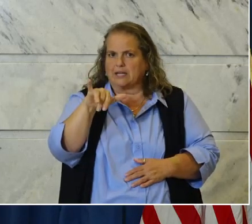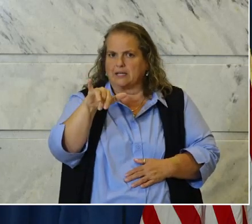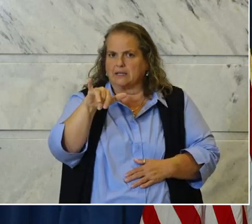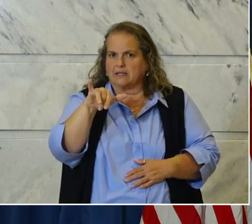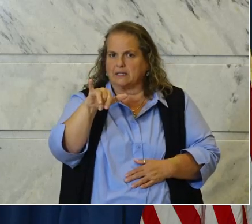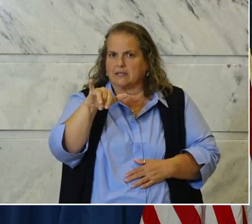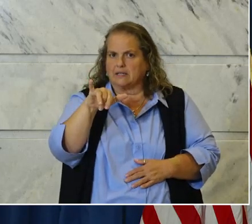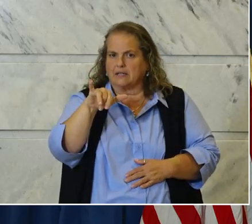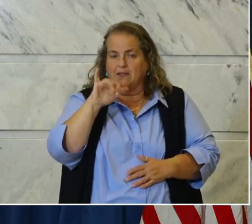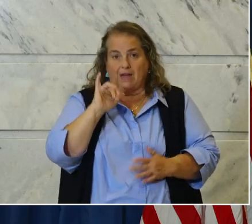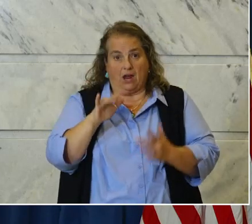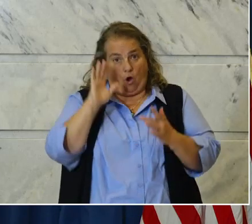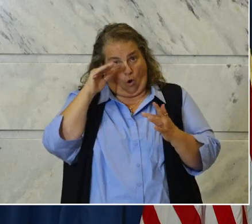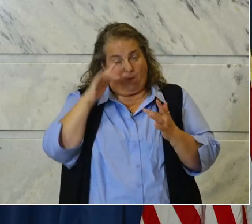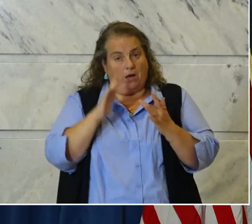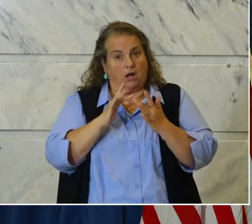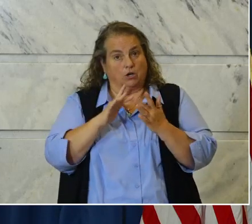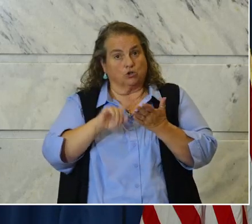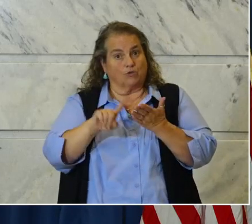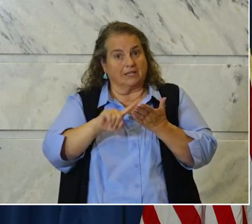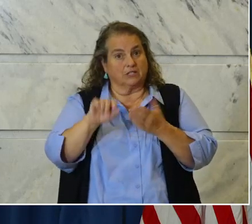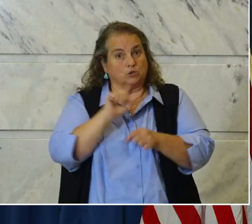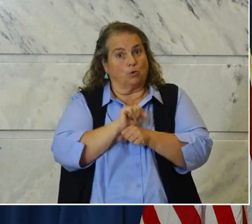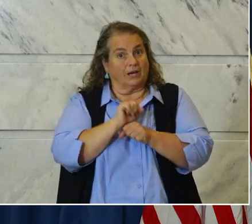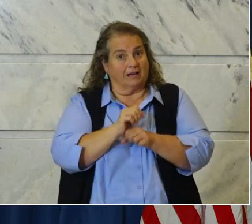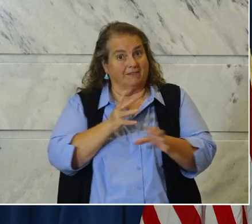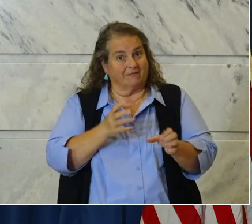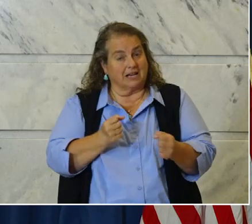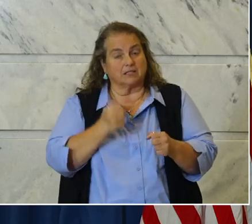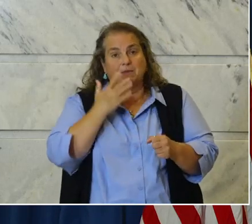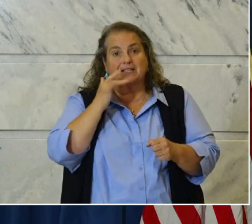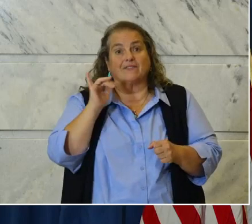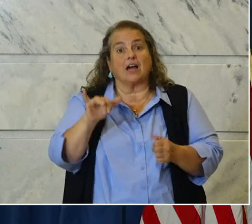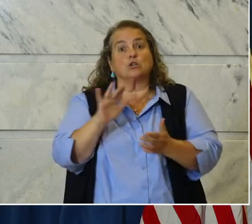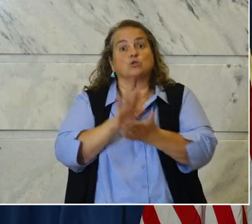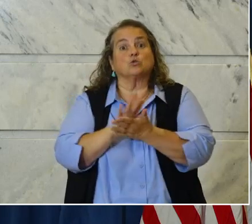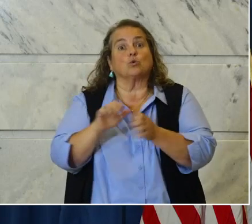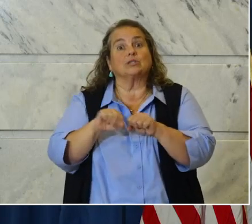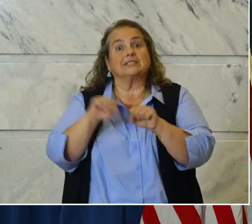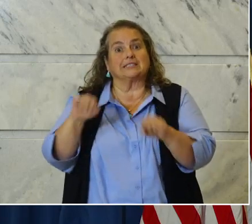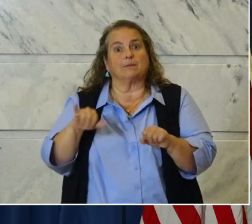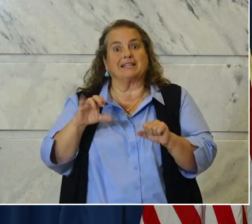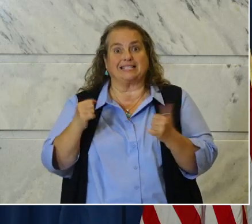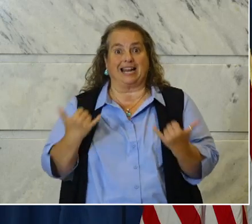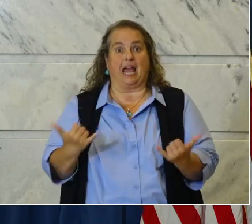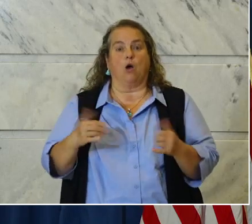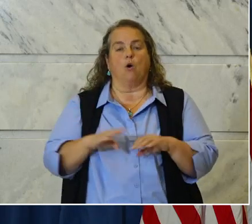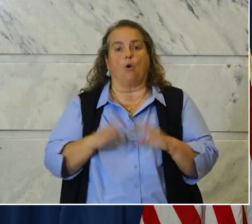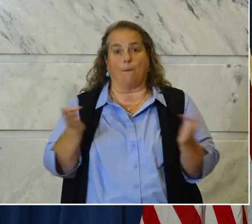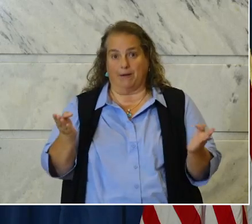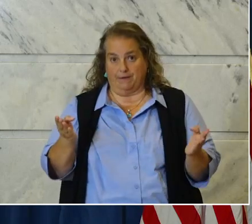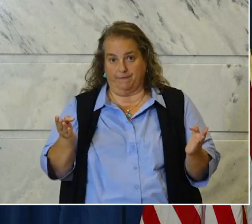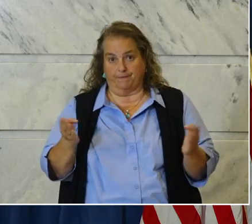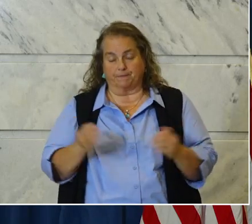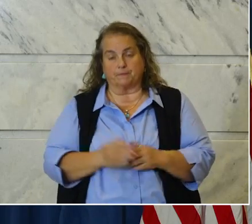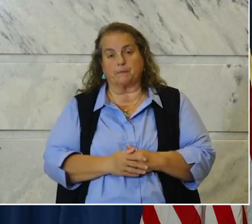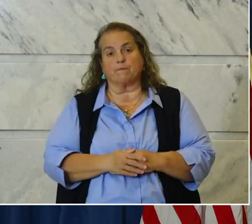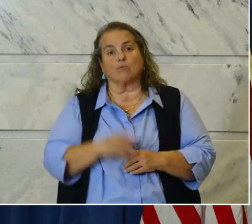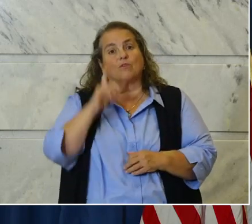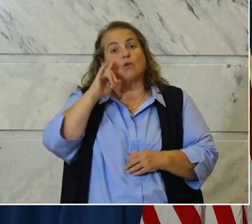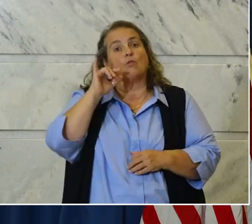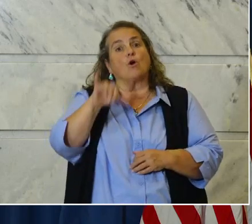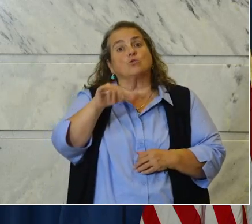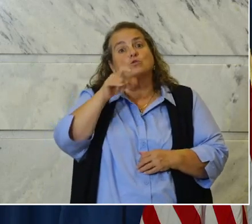that contact tracing is going fast because that school system is open right now. And for those that